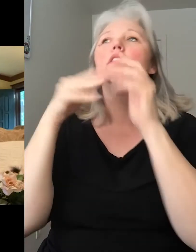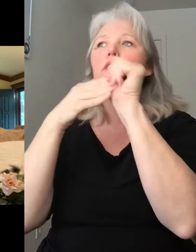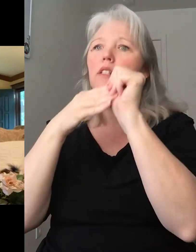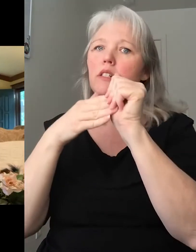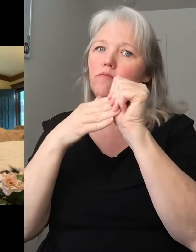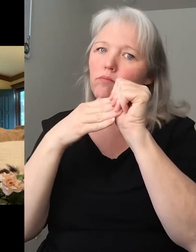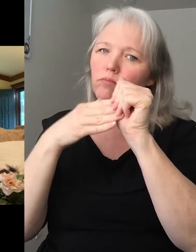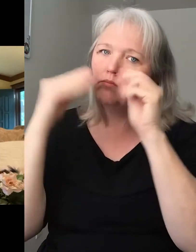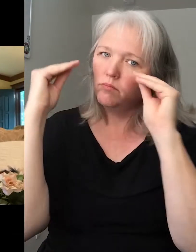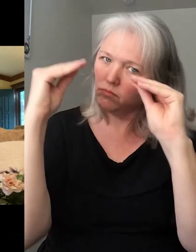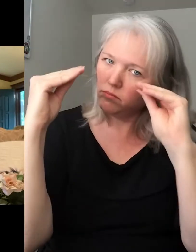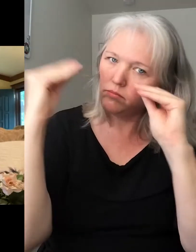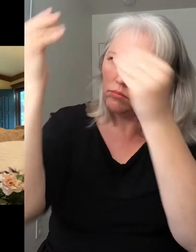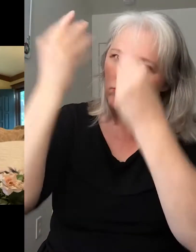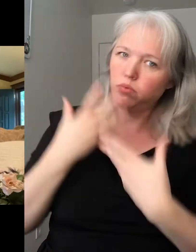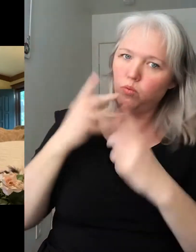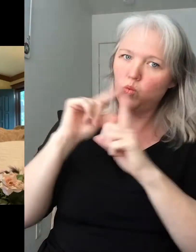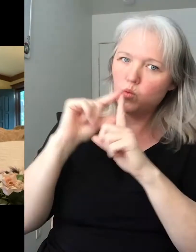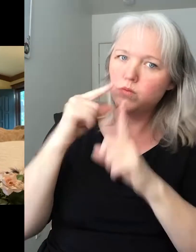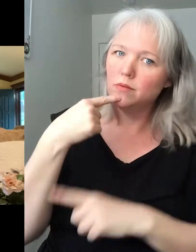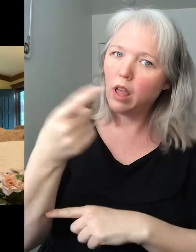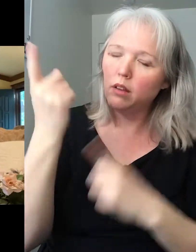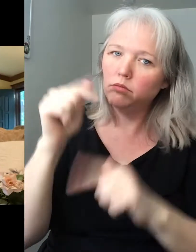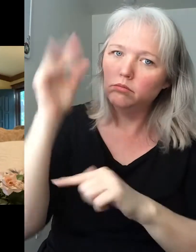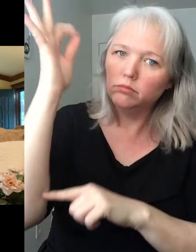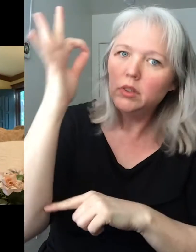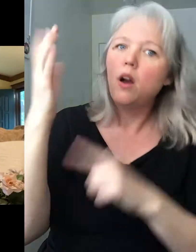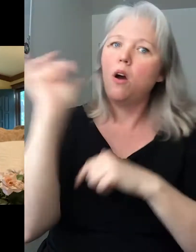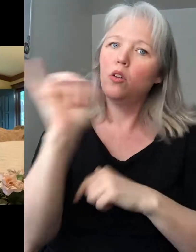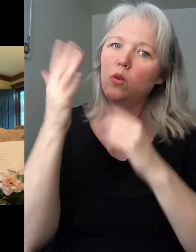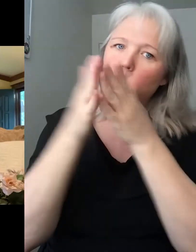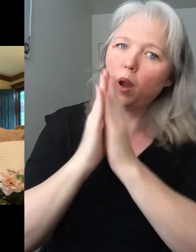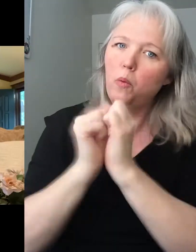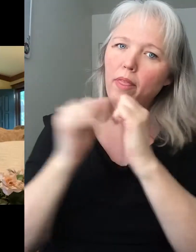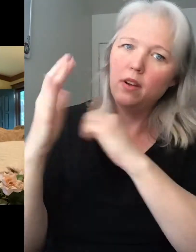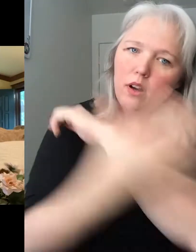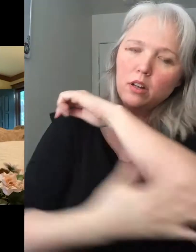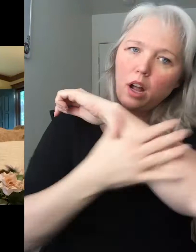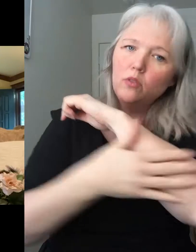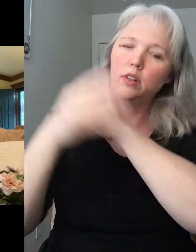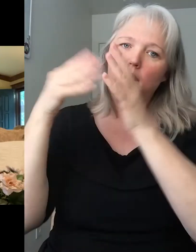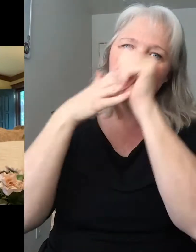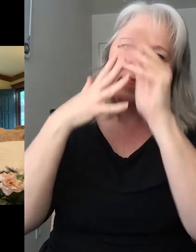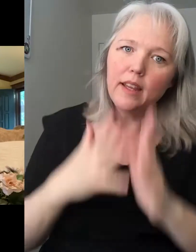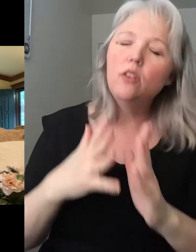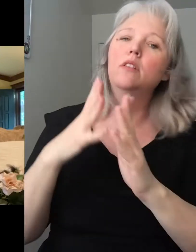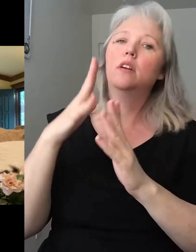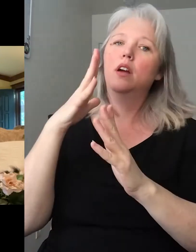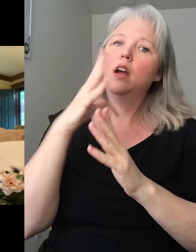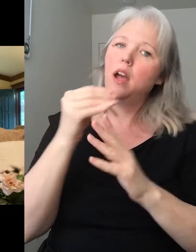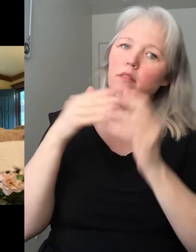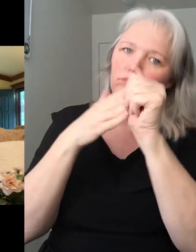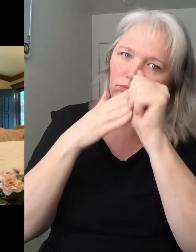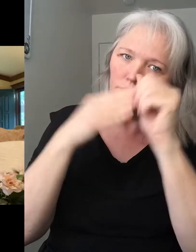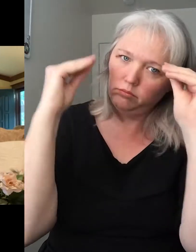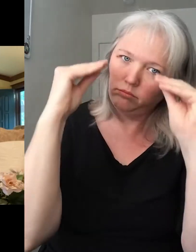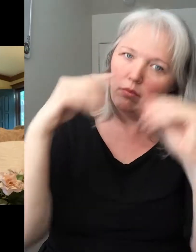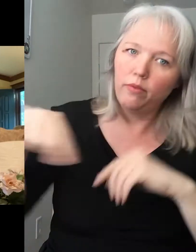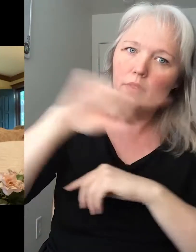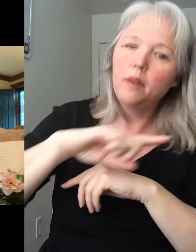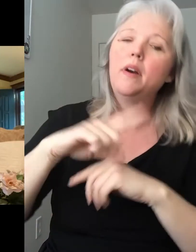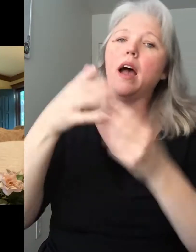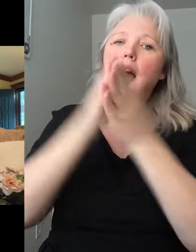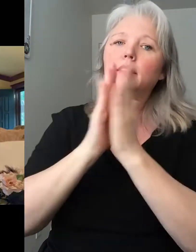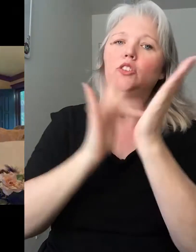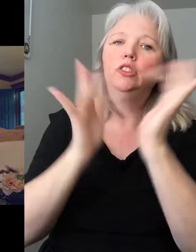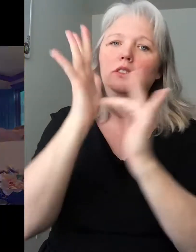words to say during the sermon. Pray now that you also just be with our country, be with our leaders, and just lead God and direct them. We ask these things in Jesus'